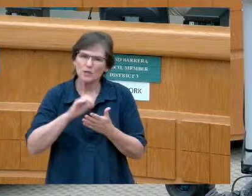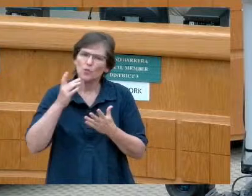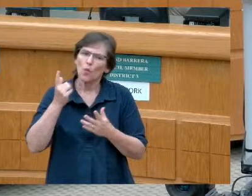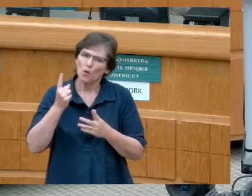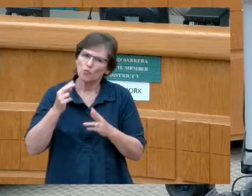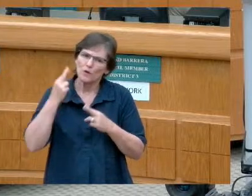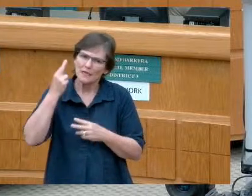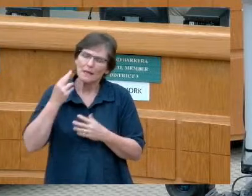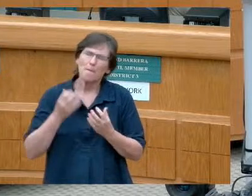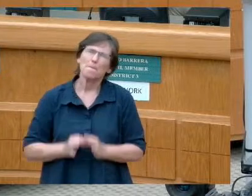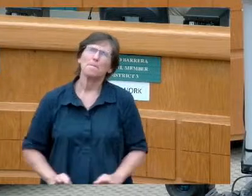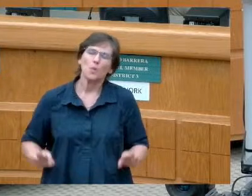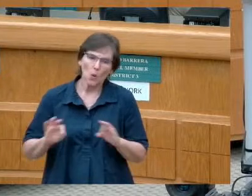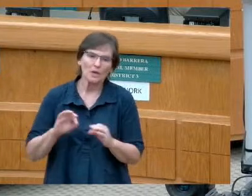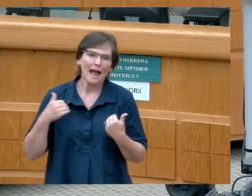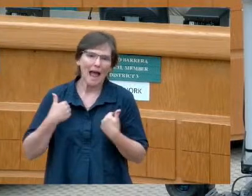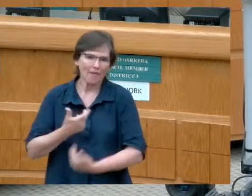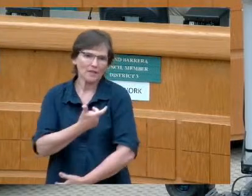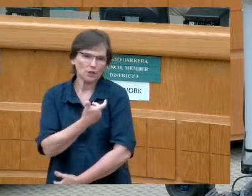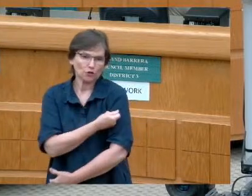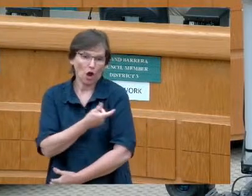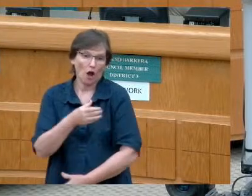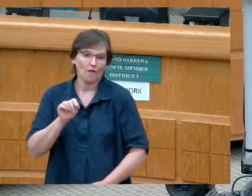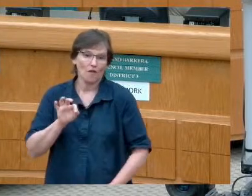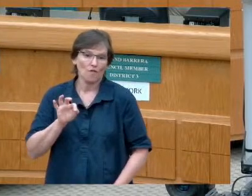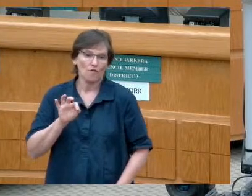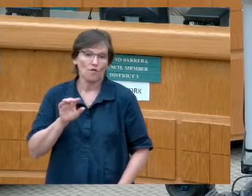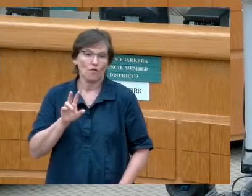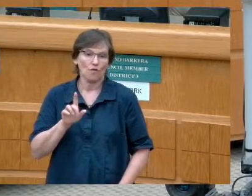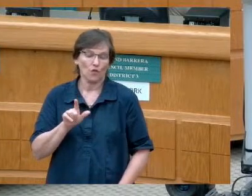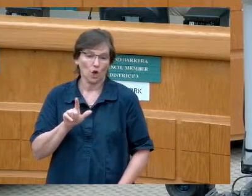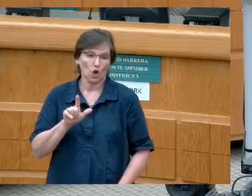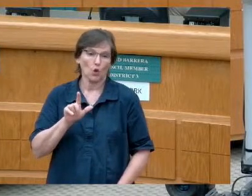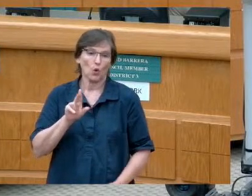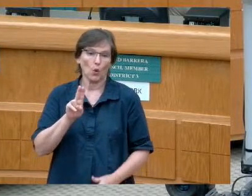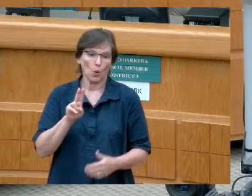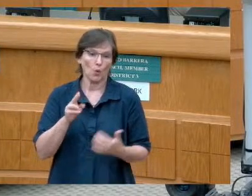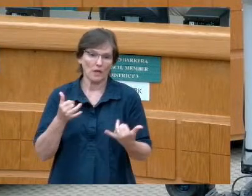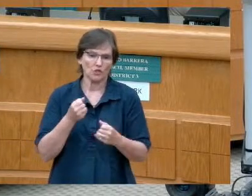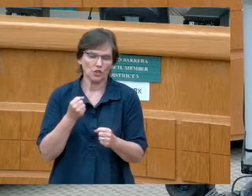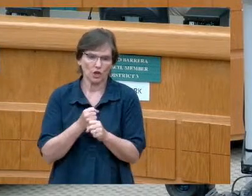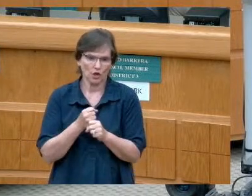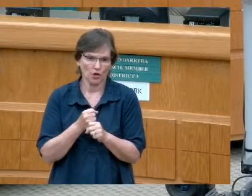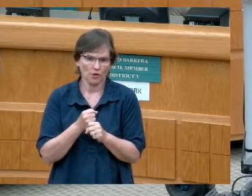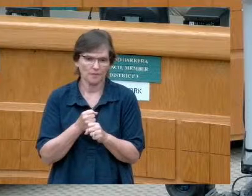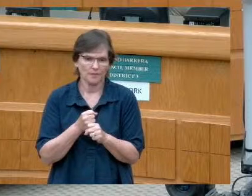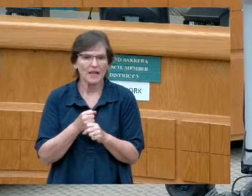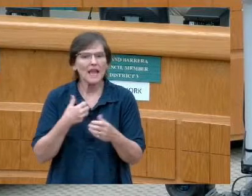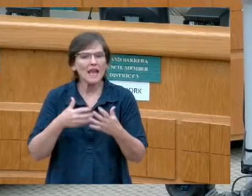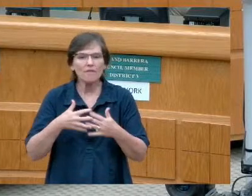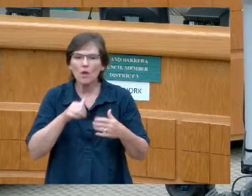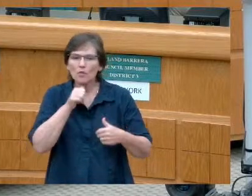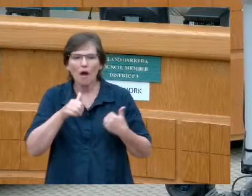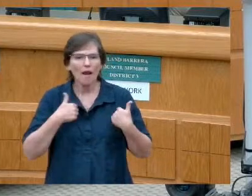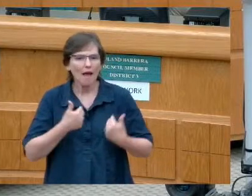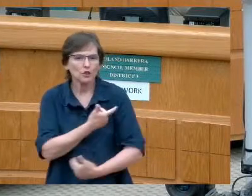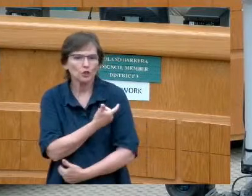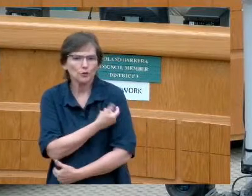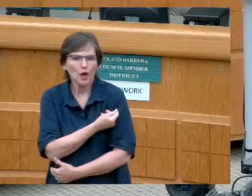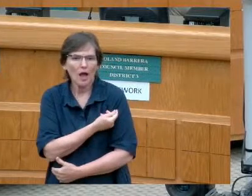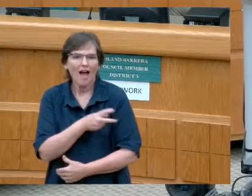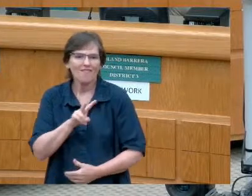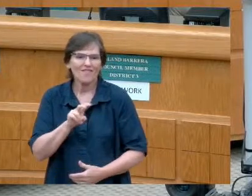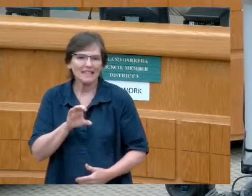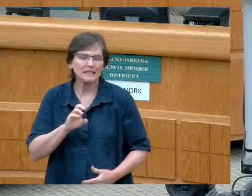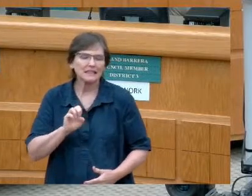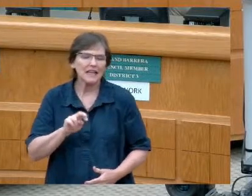not have a vaccine currently for COVID-19, we do have a vaccine for seasonal flu. And while it doesn't always cover